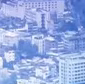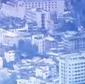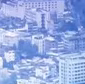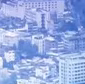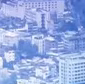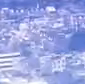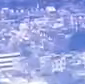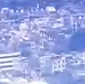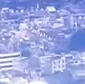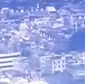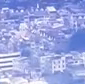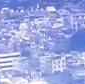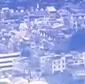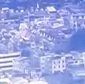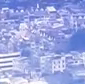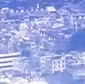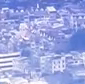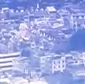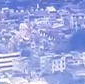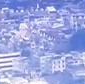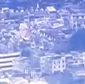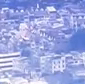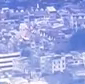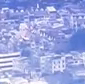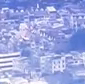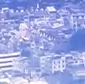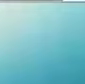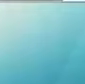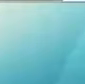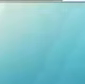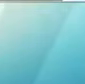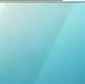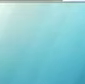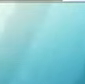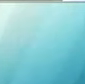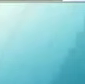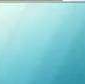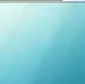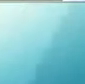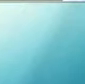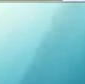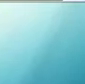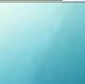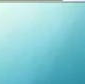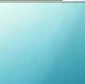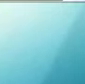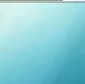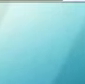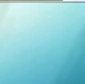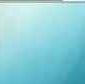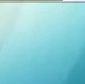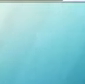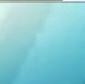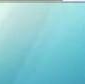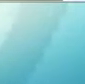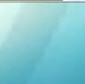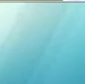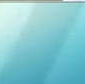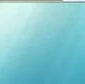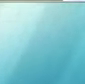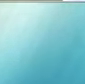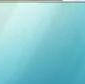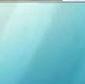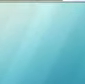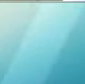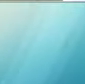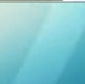COVID, with around 200,000 fatalities worldwide. And it is also already 1 month since